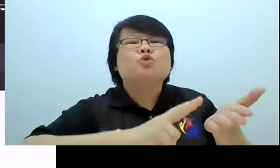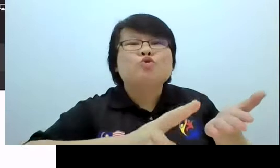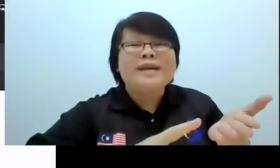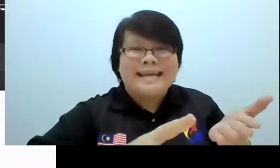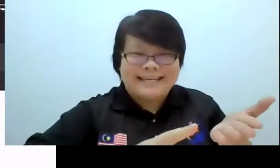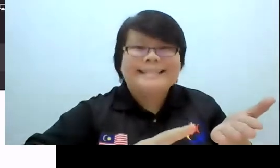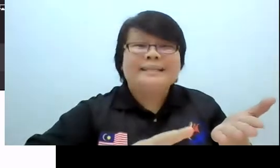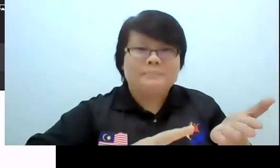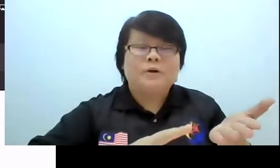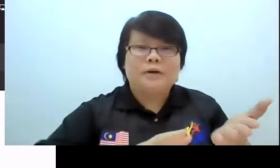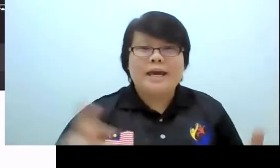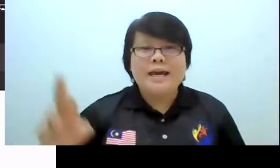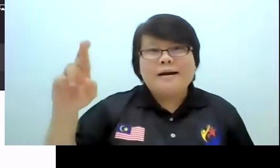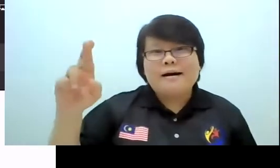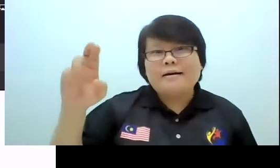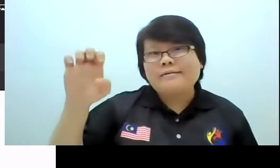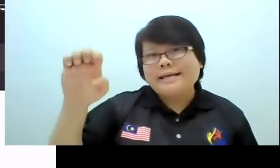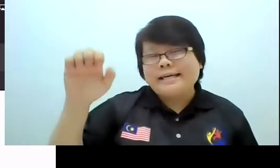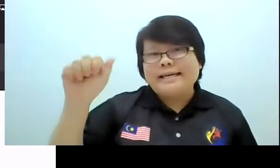It's read, okay?